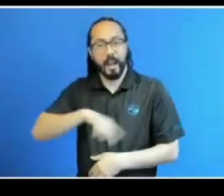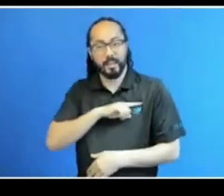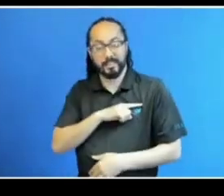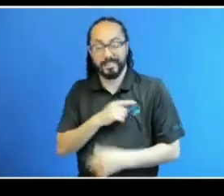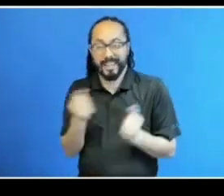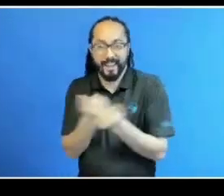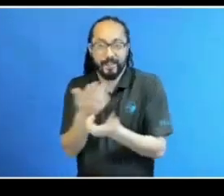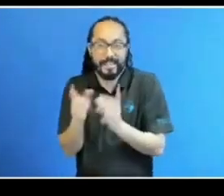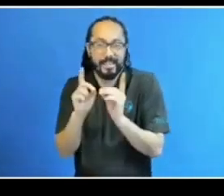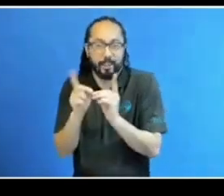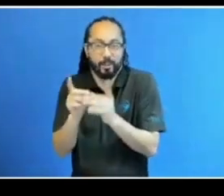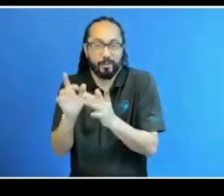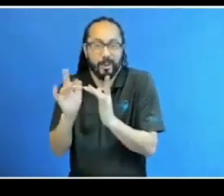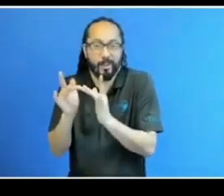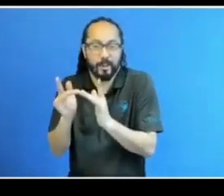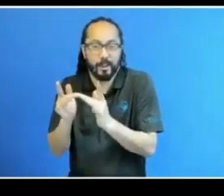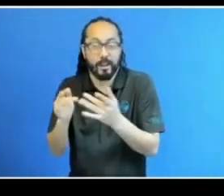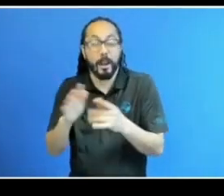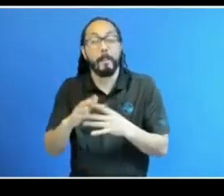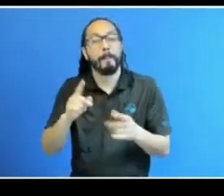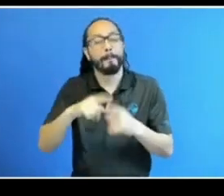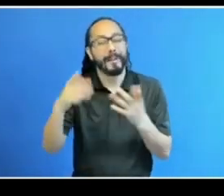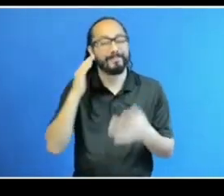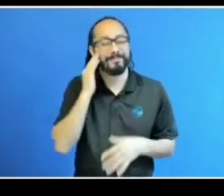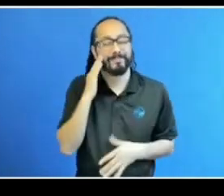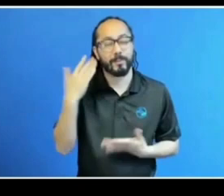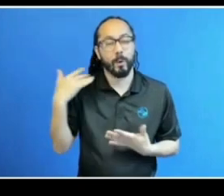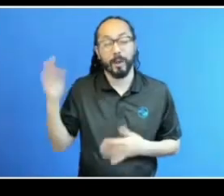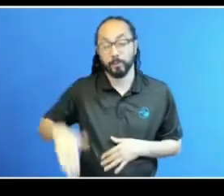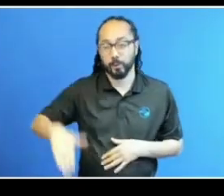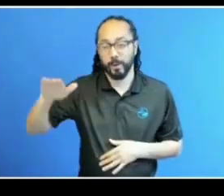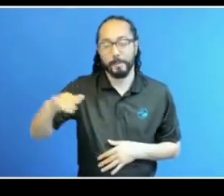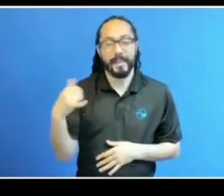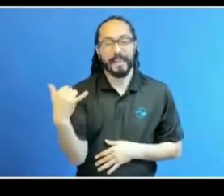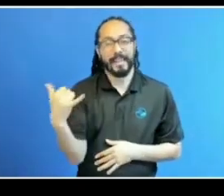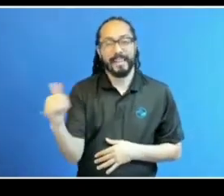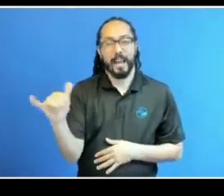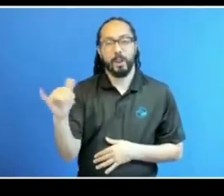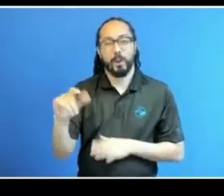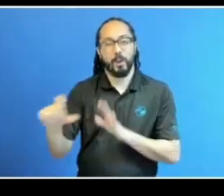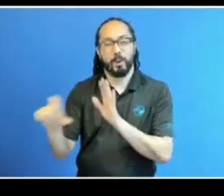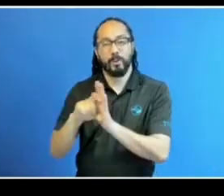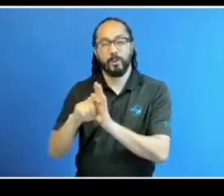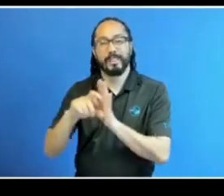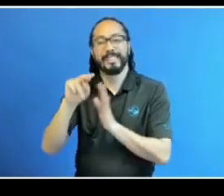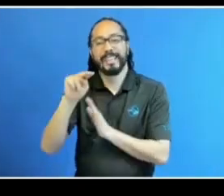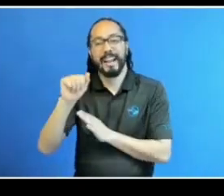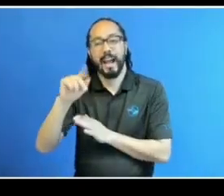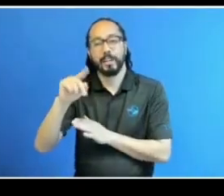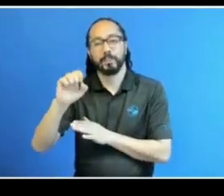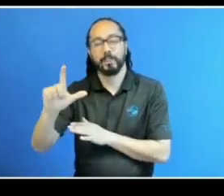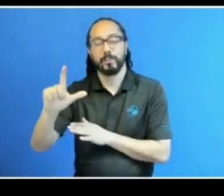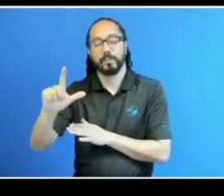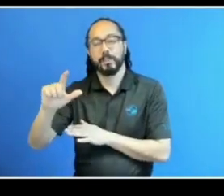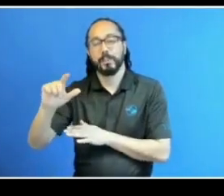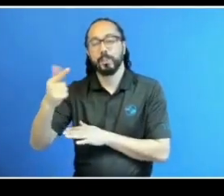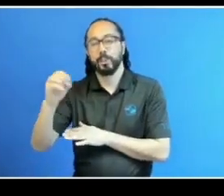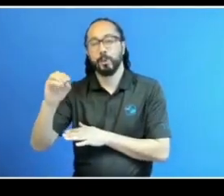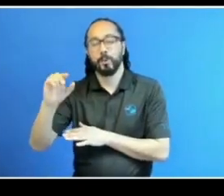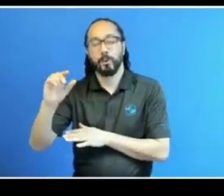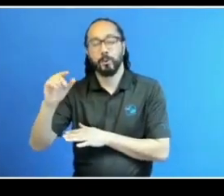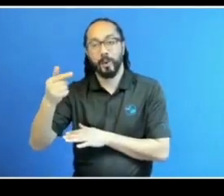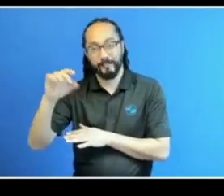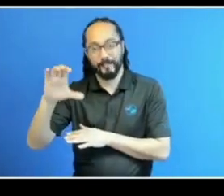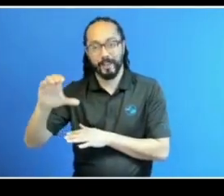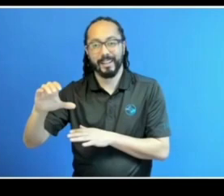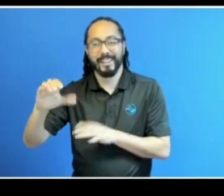know, that little yellow logo, everybody kind of recognizes here in Nova Scotia, like National Geographics. And we're going to look